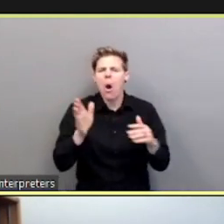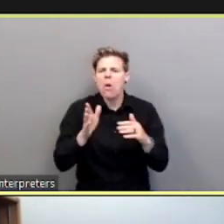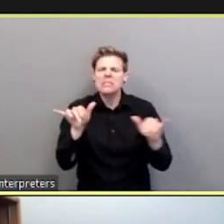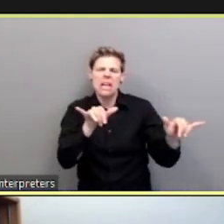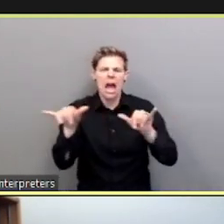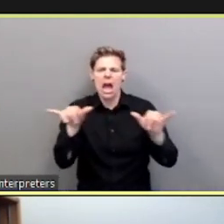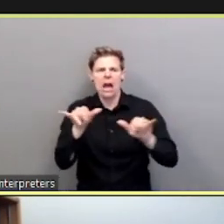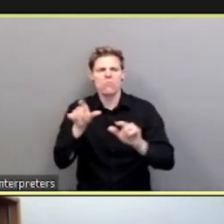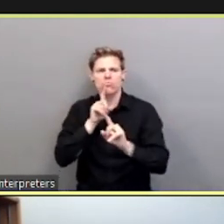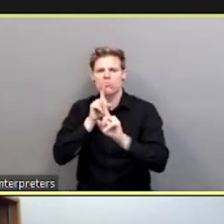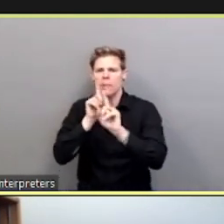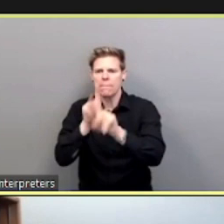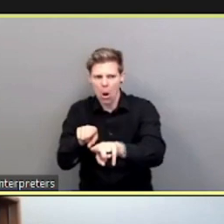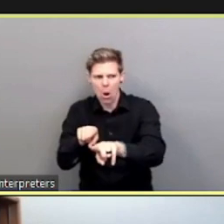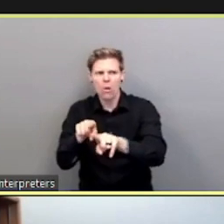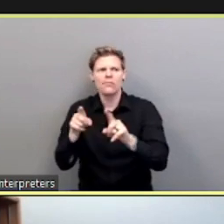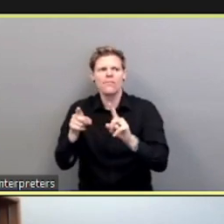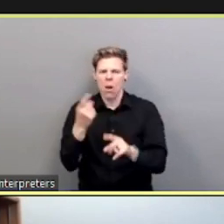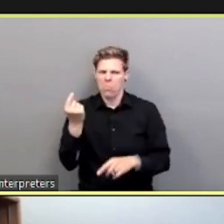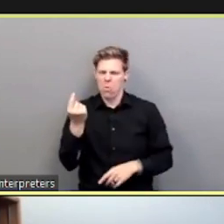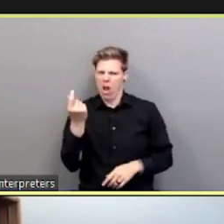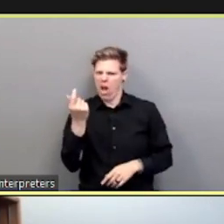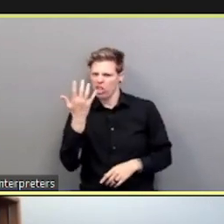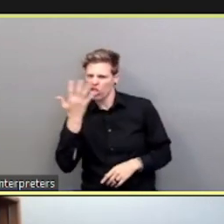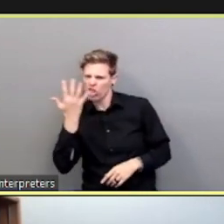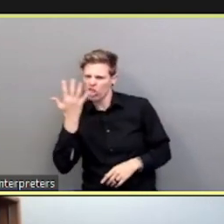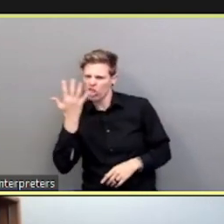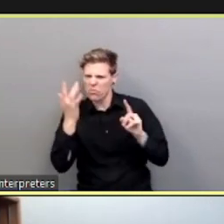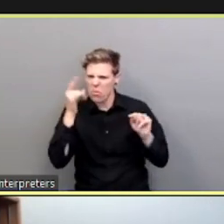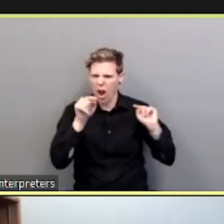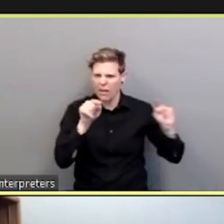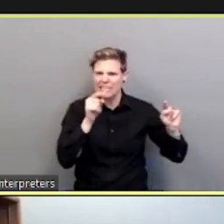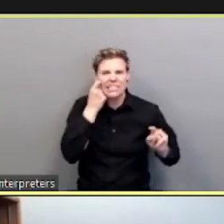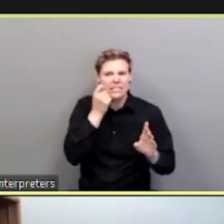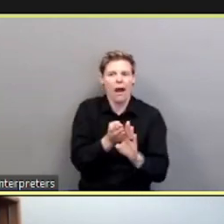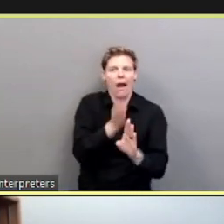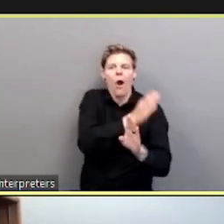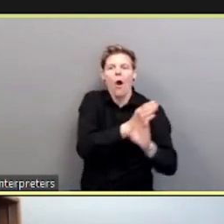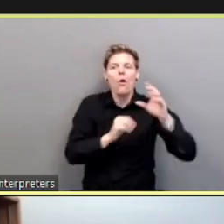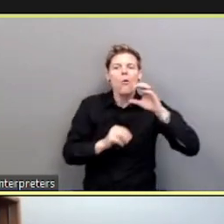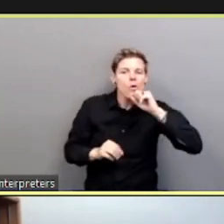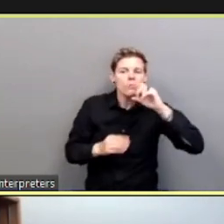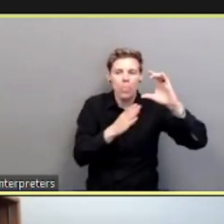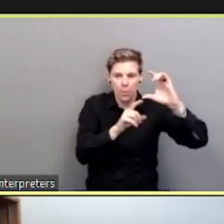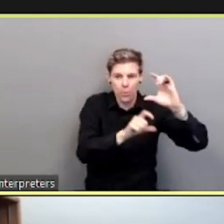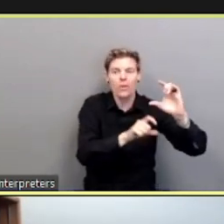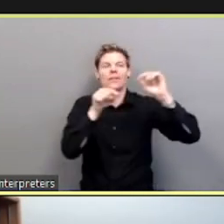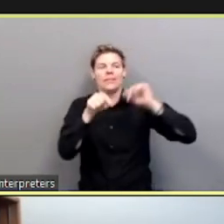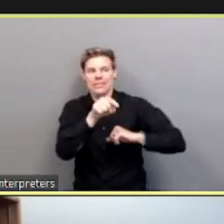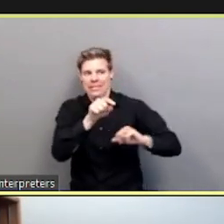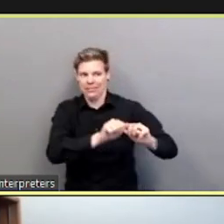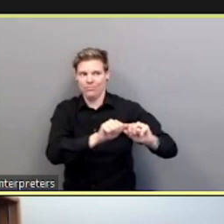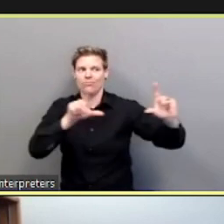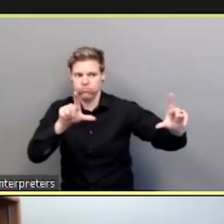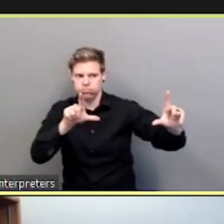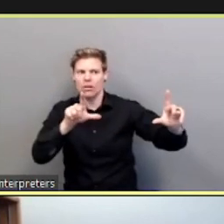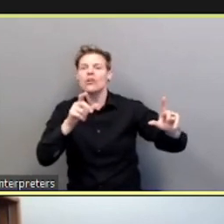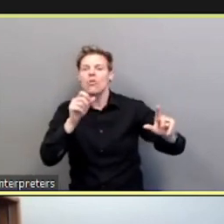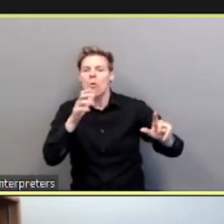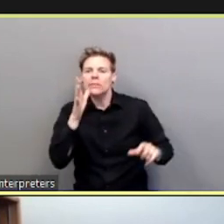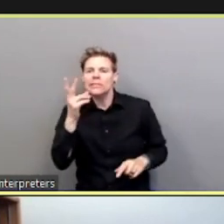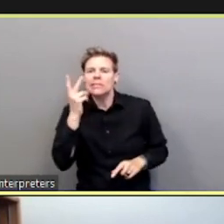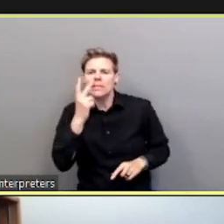what's different here is it's showing a trend over time. And the green line is